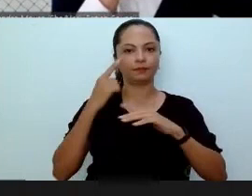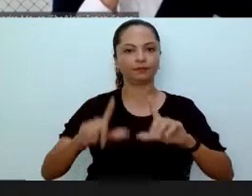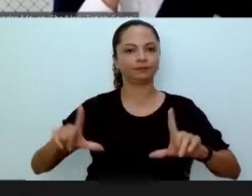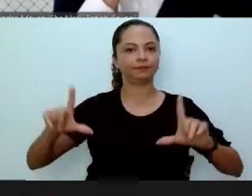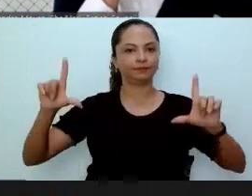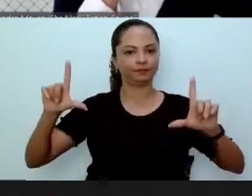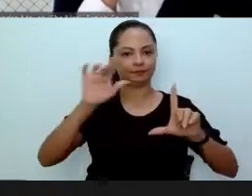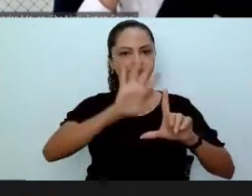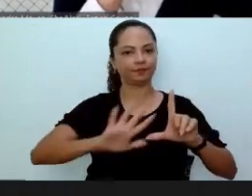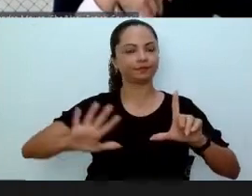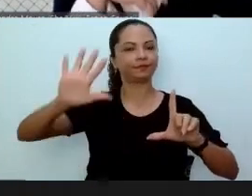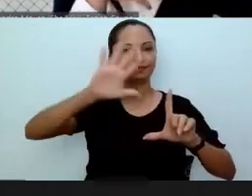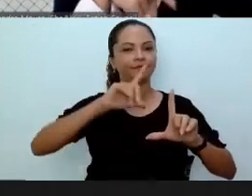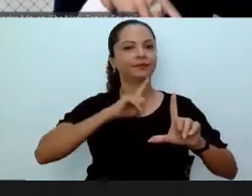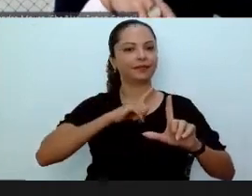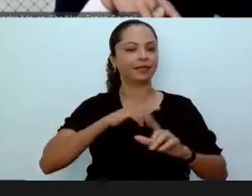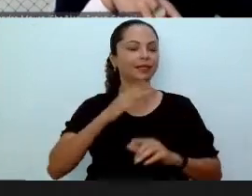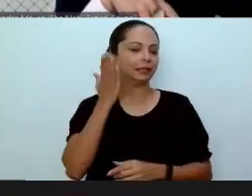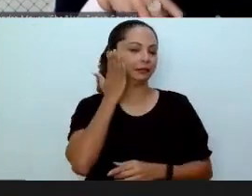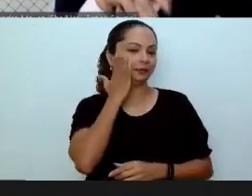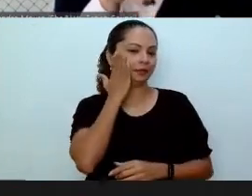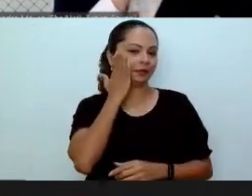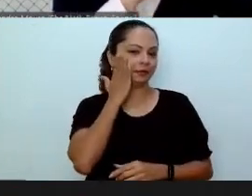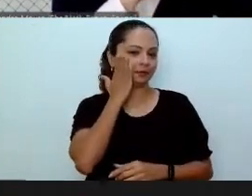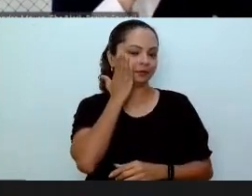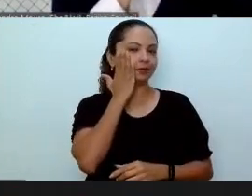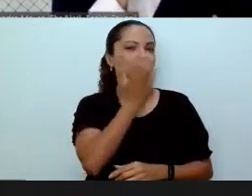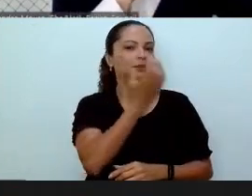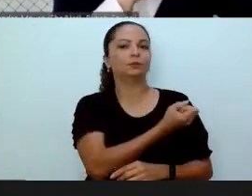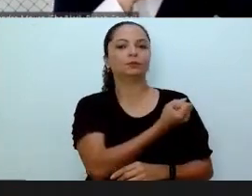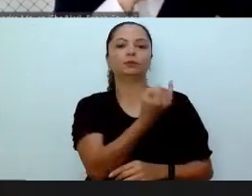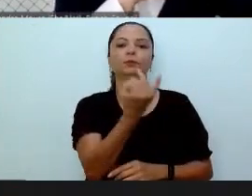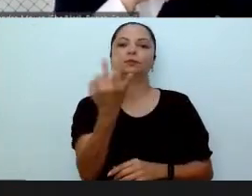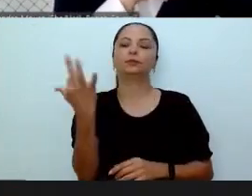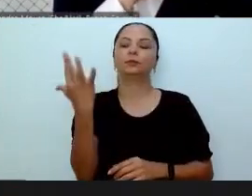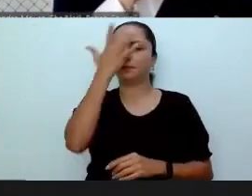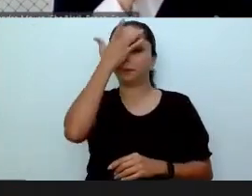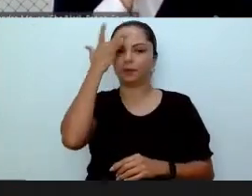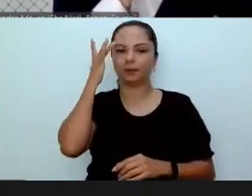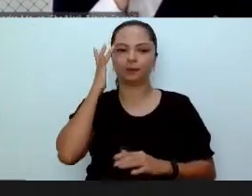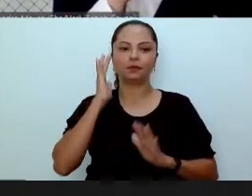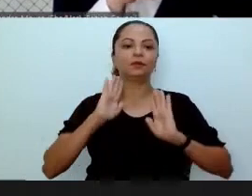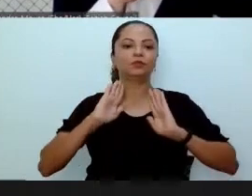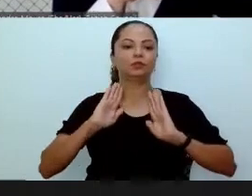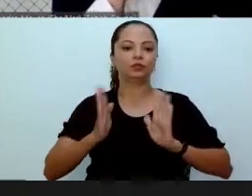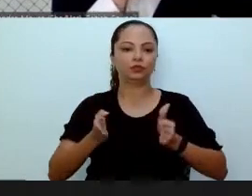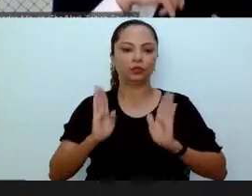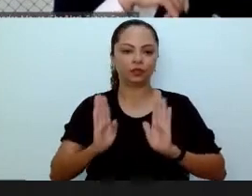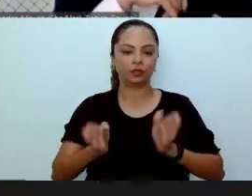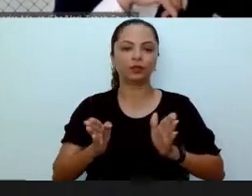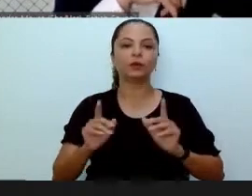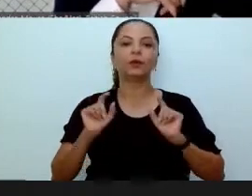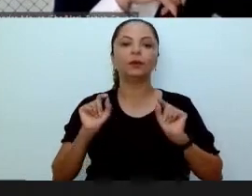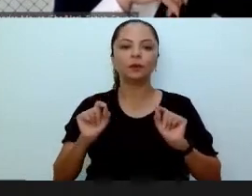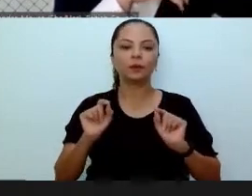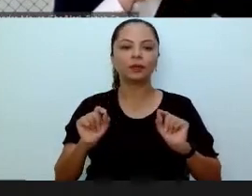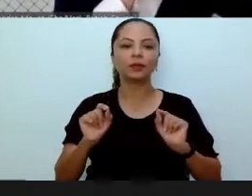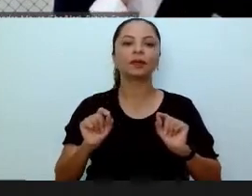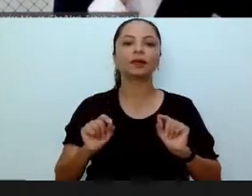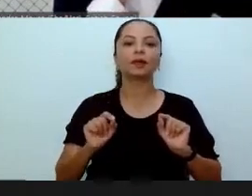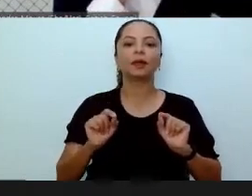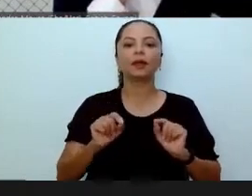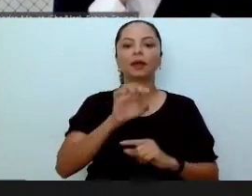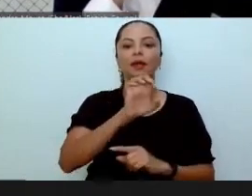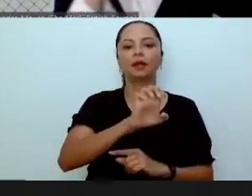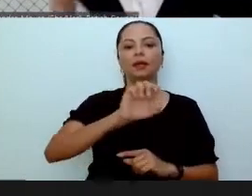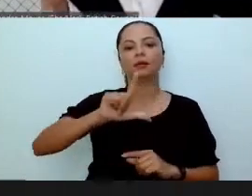people that registered for ELT Week, they preferred Instagram rather than Facebook. This was a surprise, but I mean,